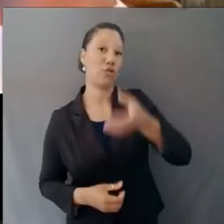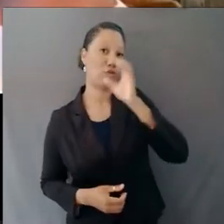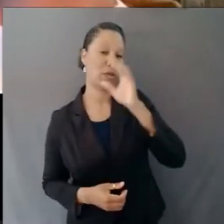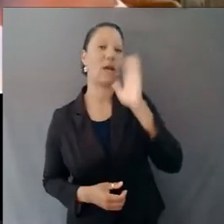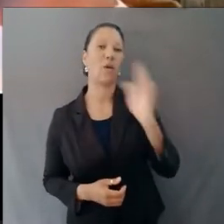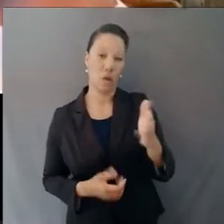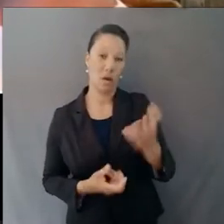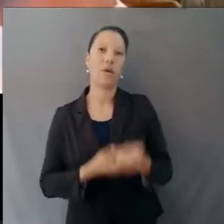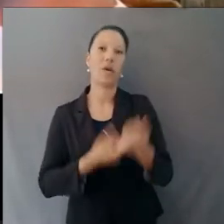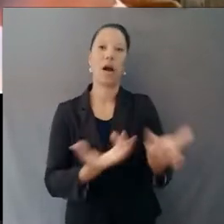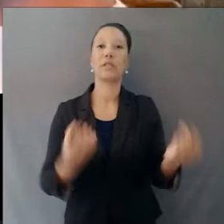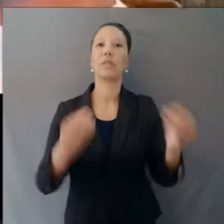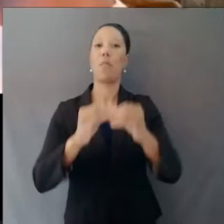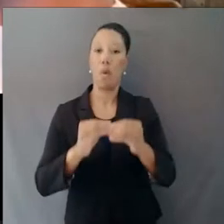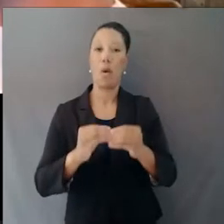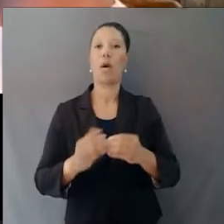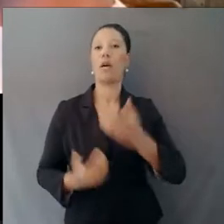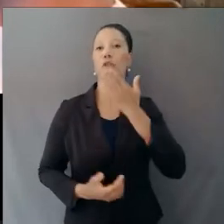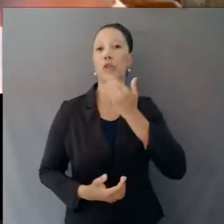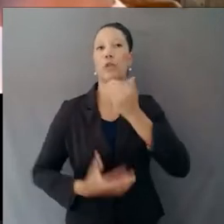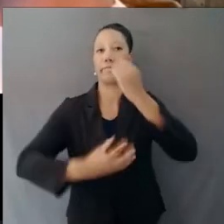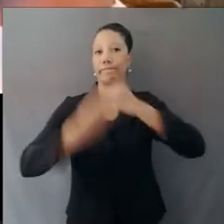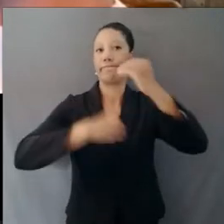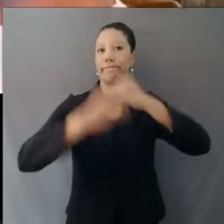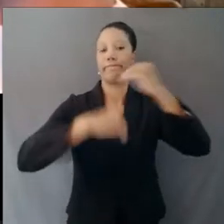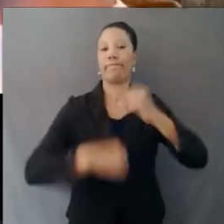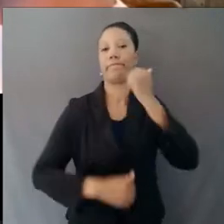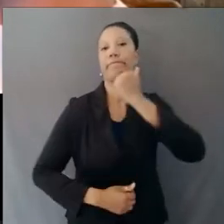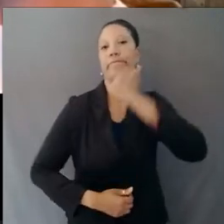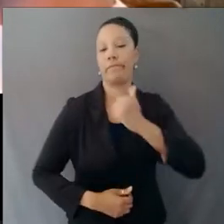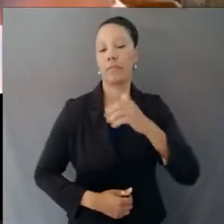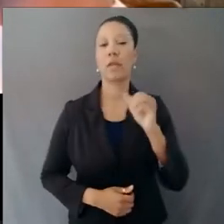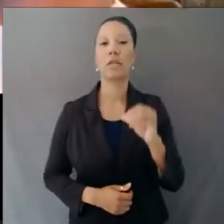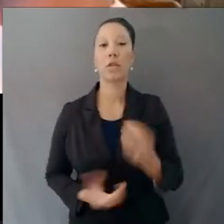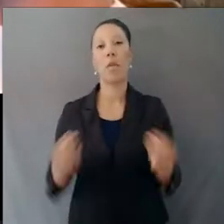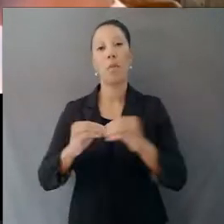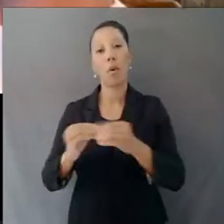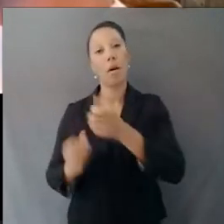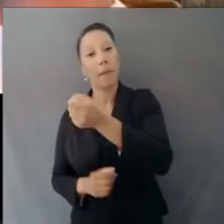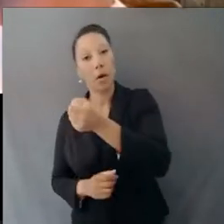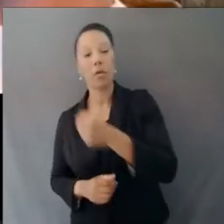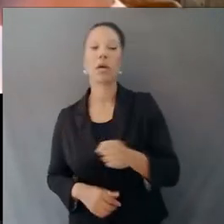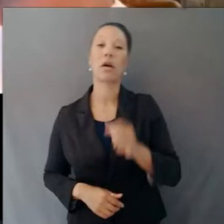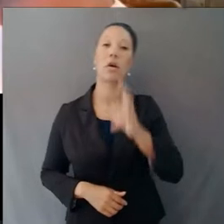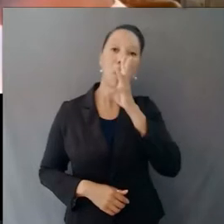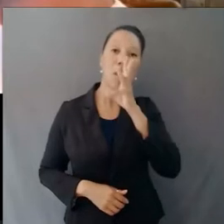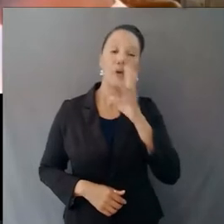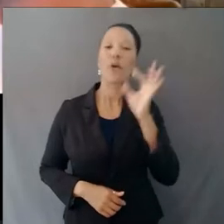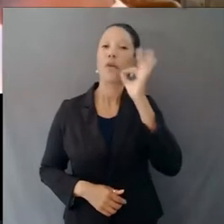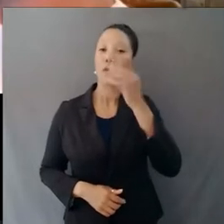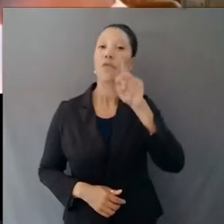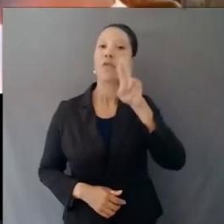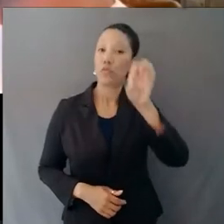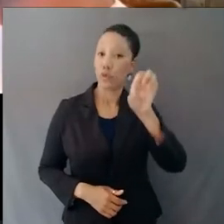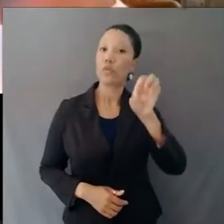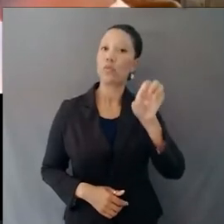lot of extra sugar in the diet. And so just choosing more milk, water, and even fruit juice can count as a good beverage,